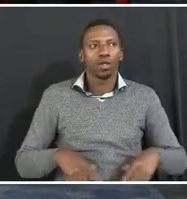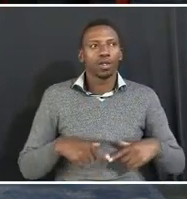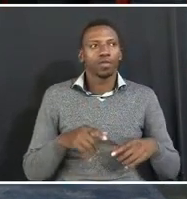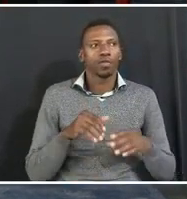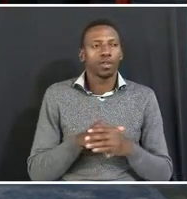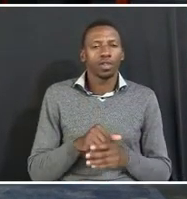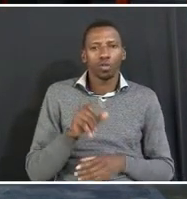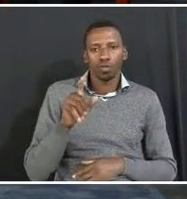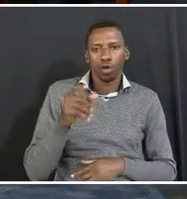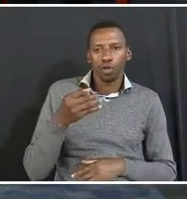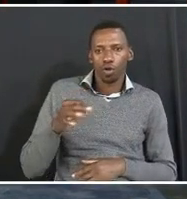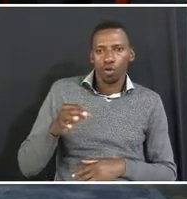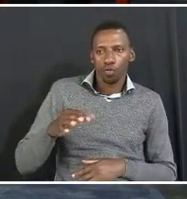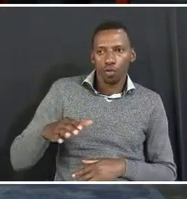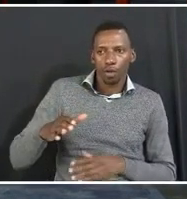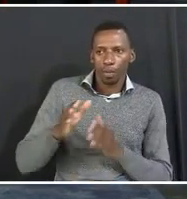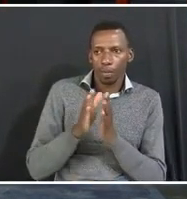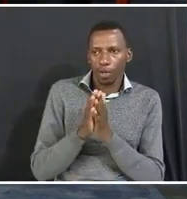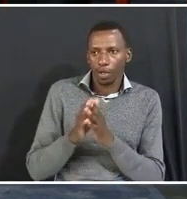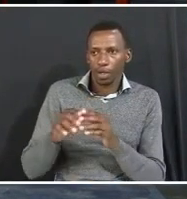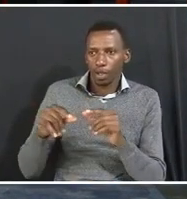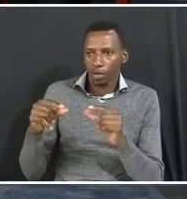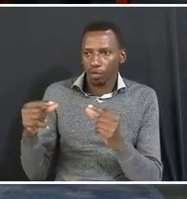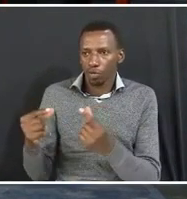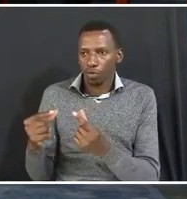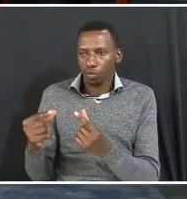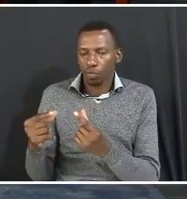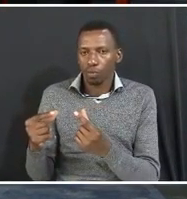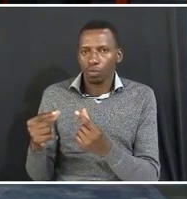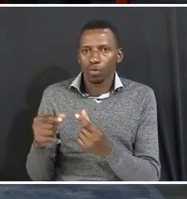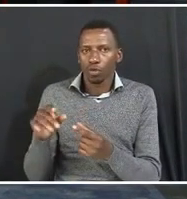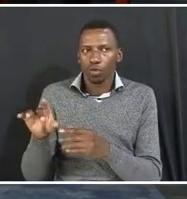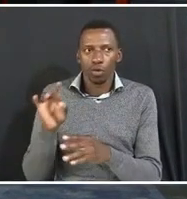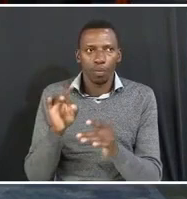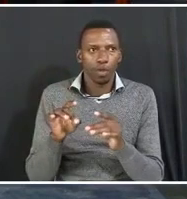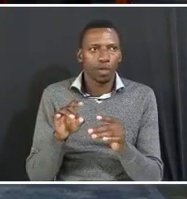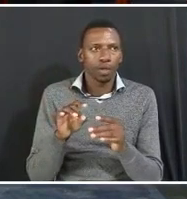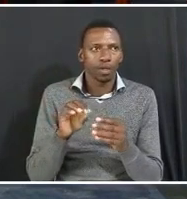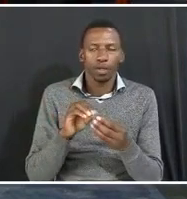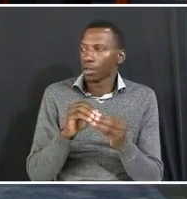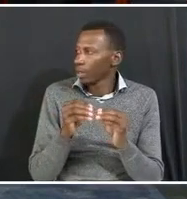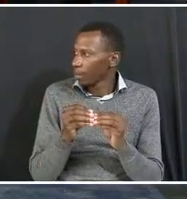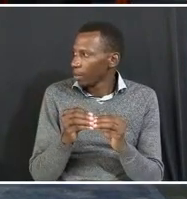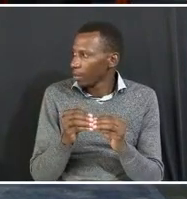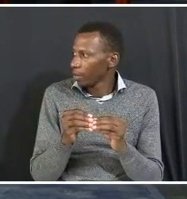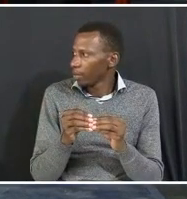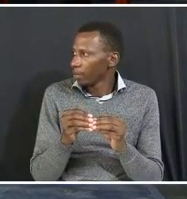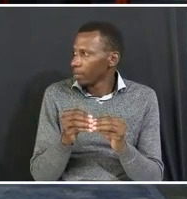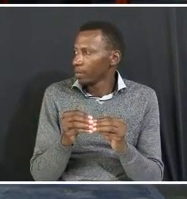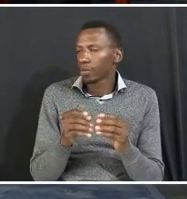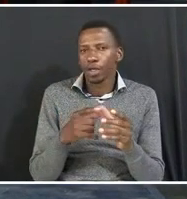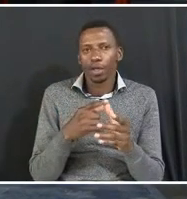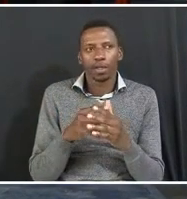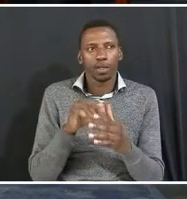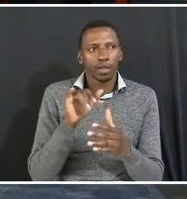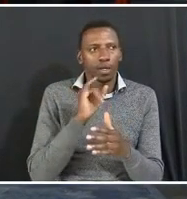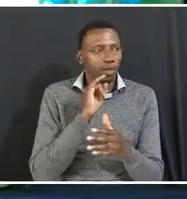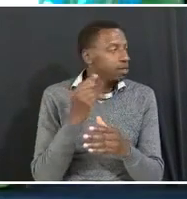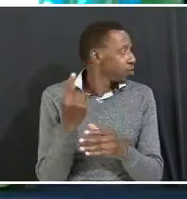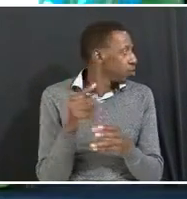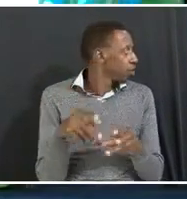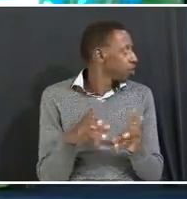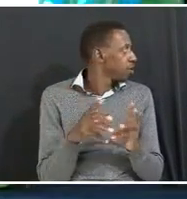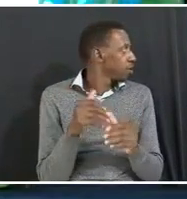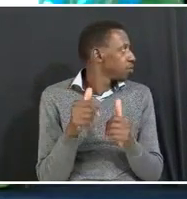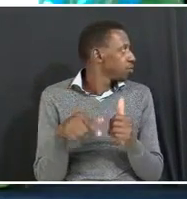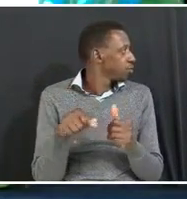the prayer cells, you pick the number and then belong to that prayer cell. That is the only way that we can